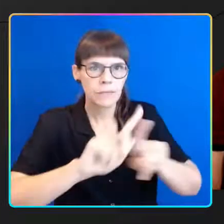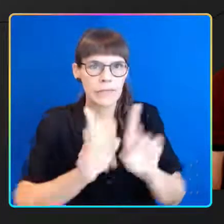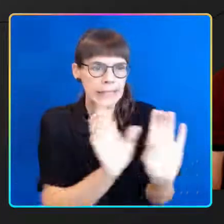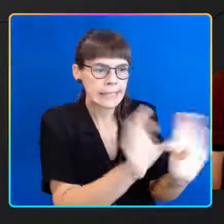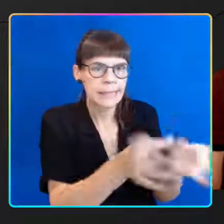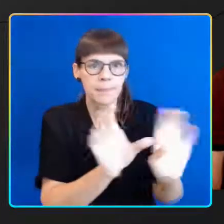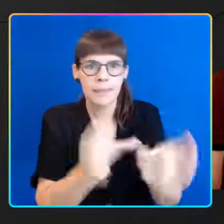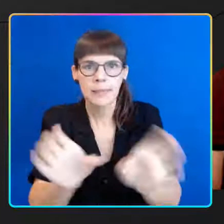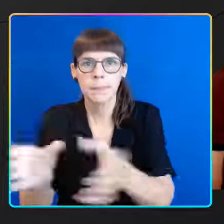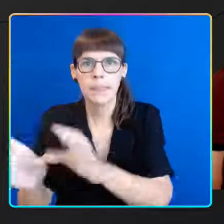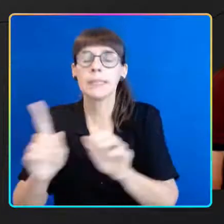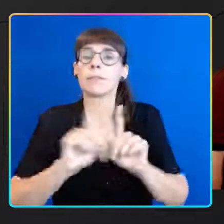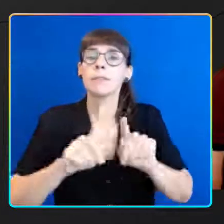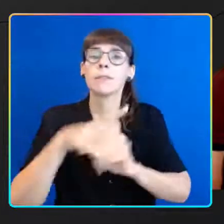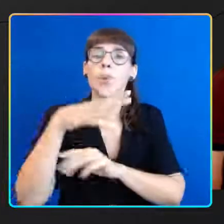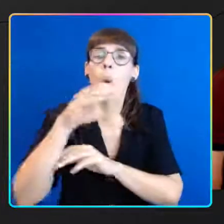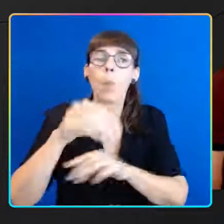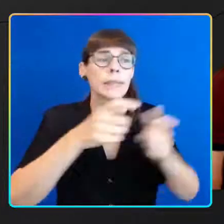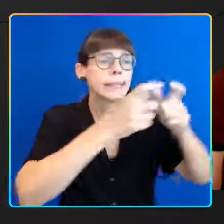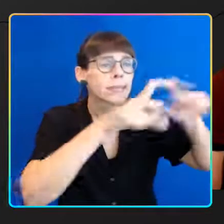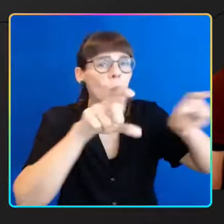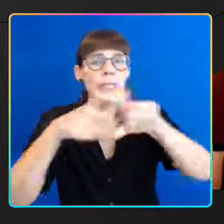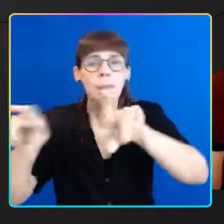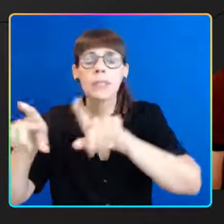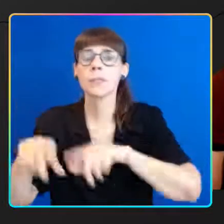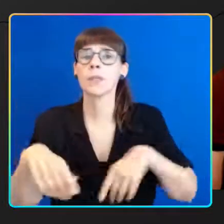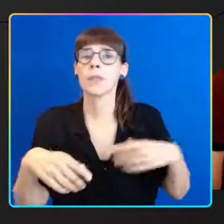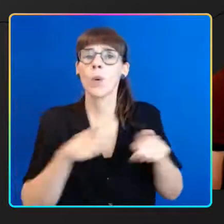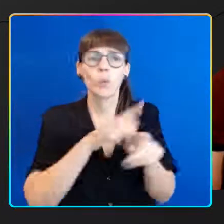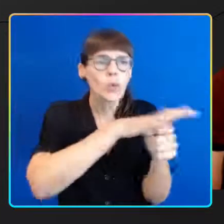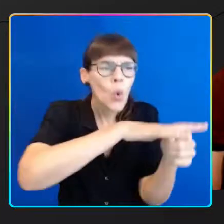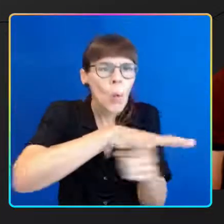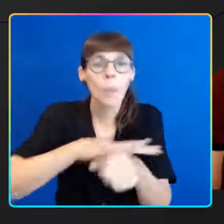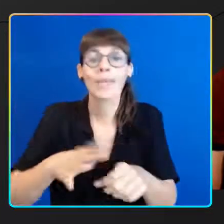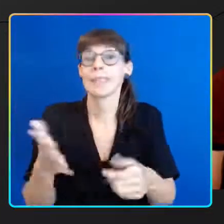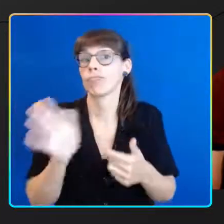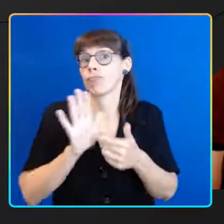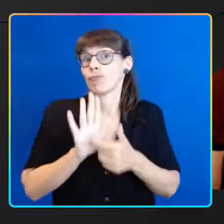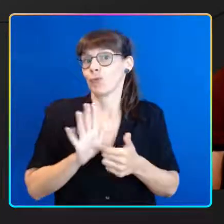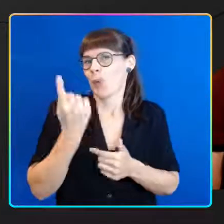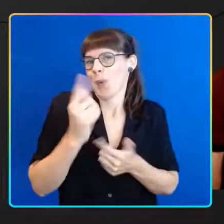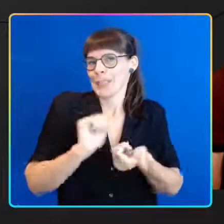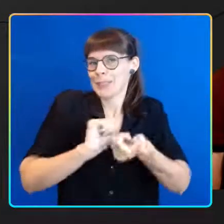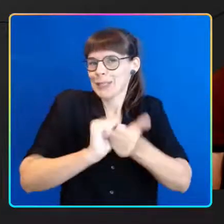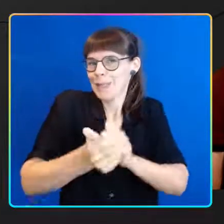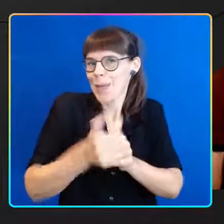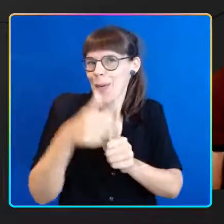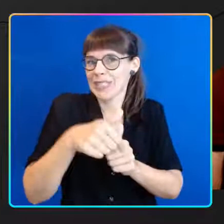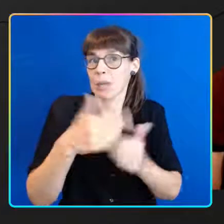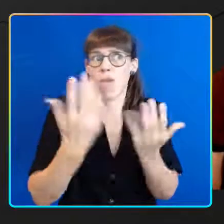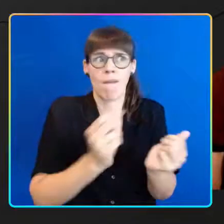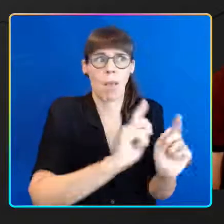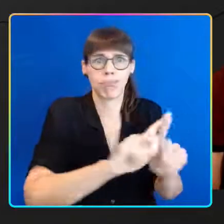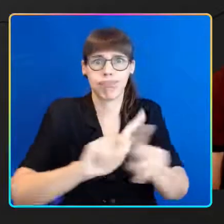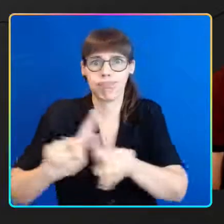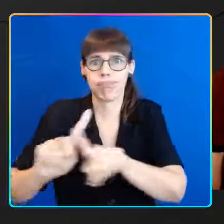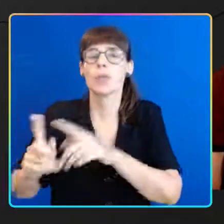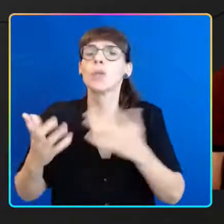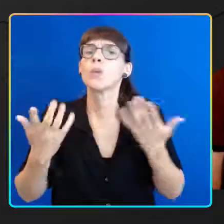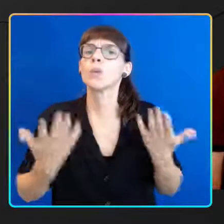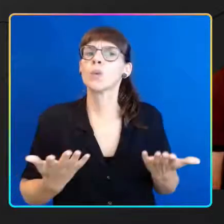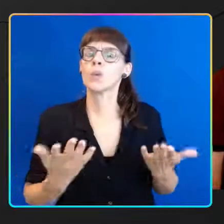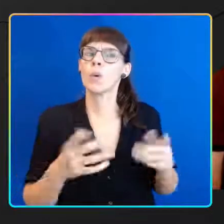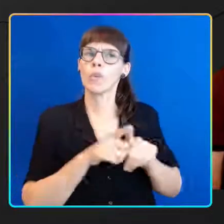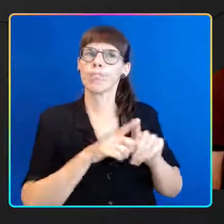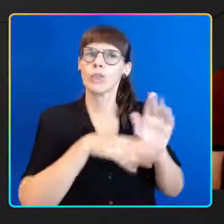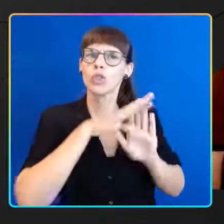different companies, different domains even, sports is one example. When you're working with software developers, do